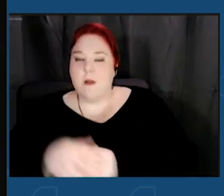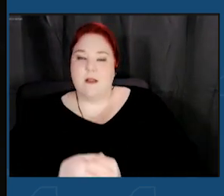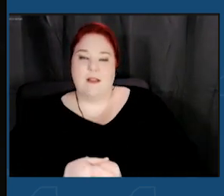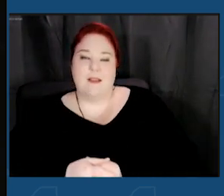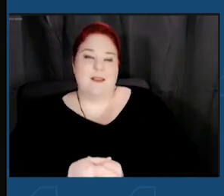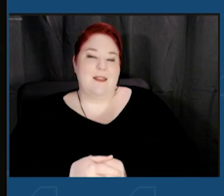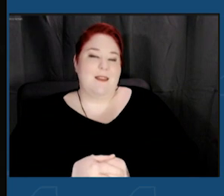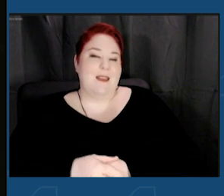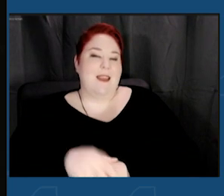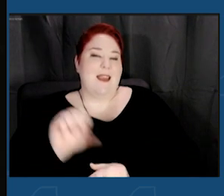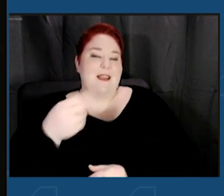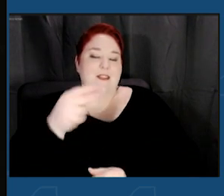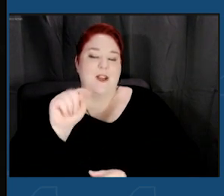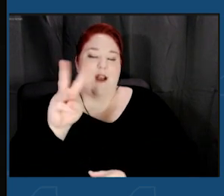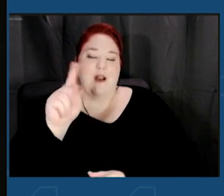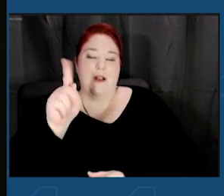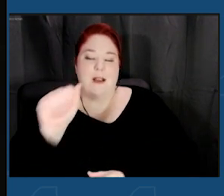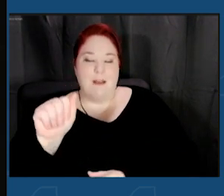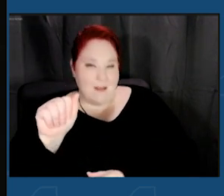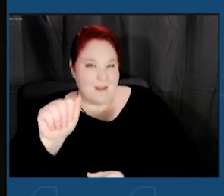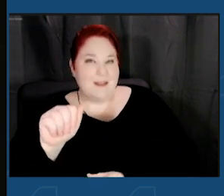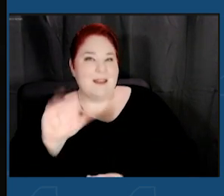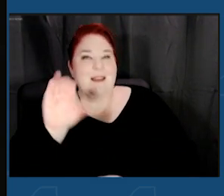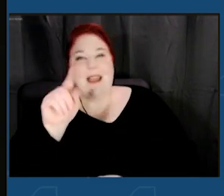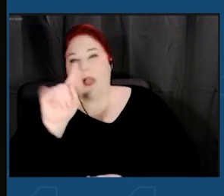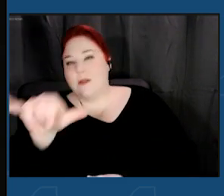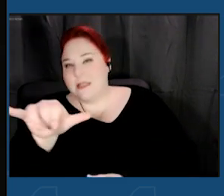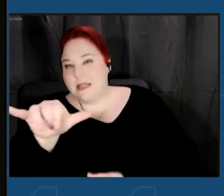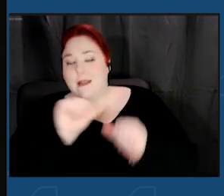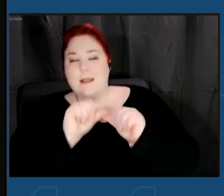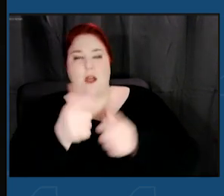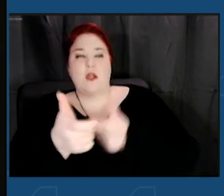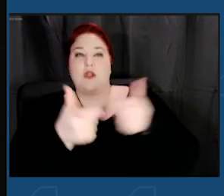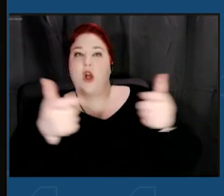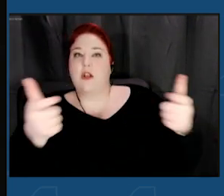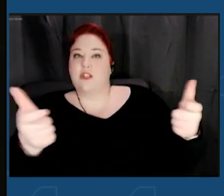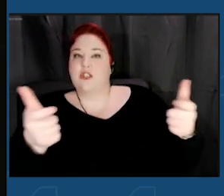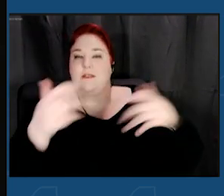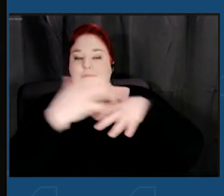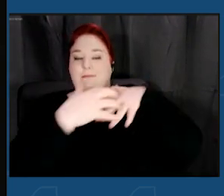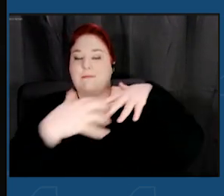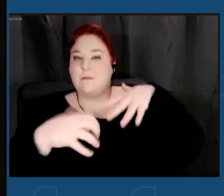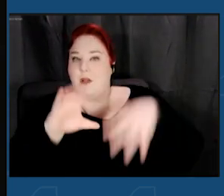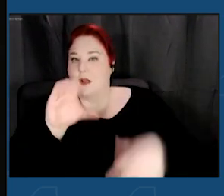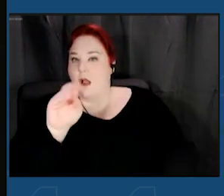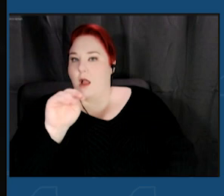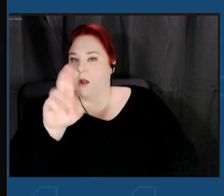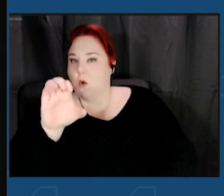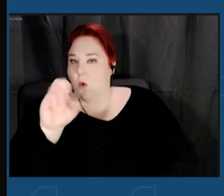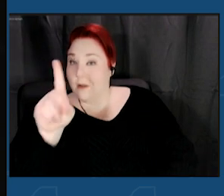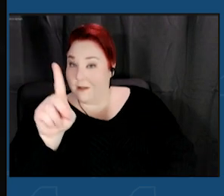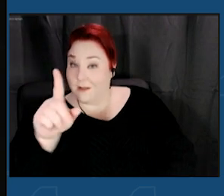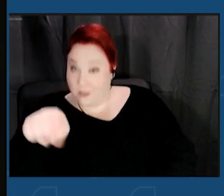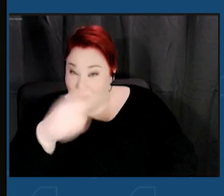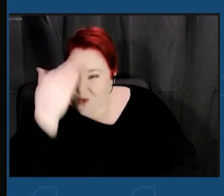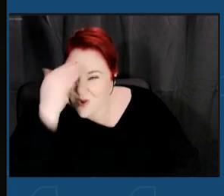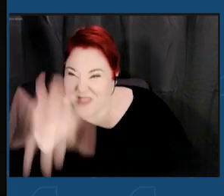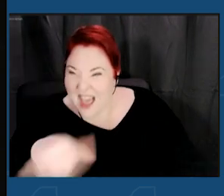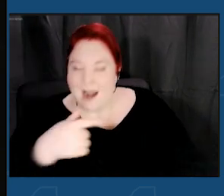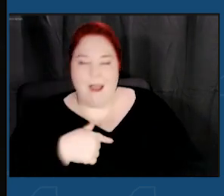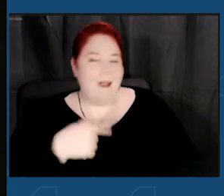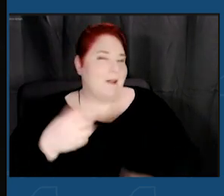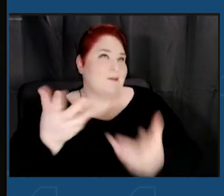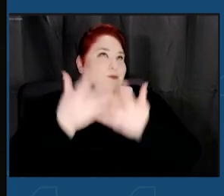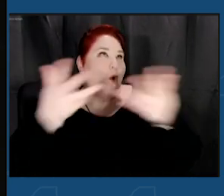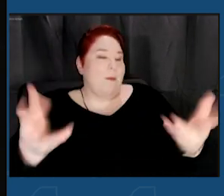County, the largest continuous growing area for Concord grapes in the world. Do you know things like that? My head is filled with all kinds of facts like